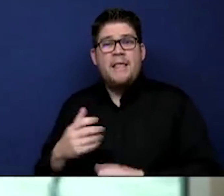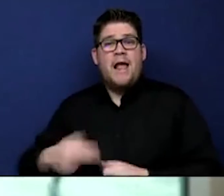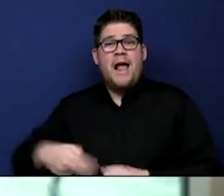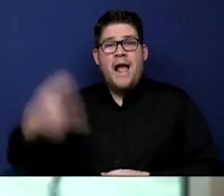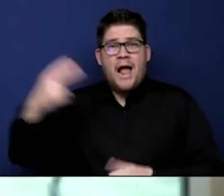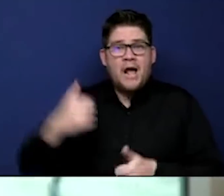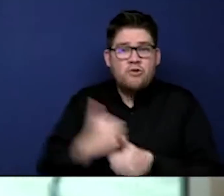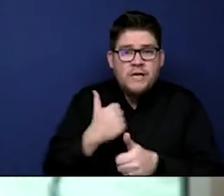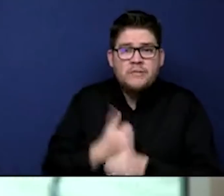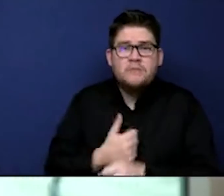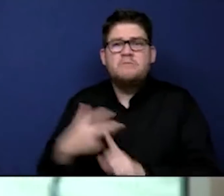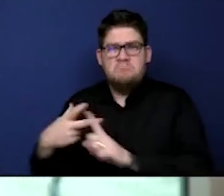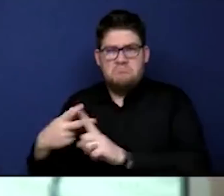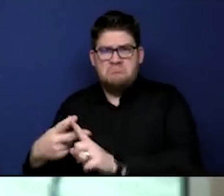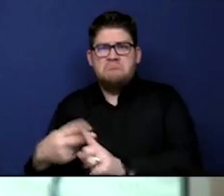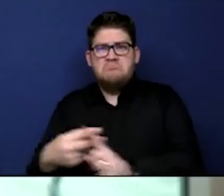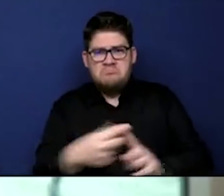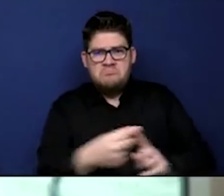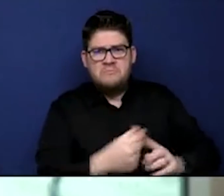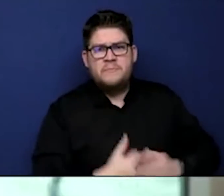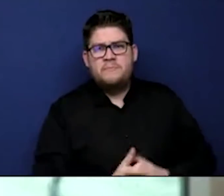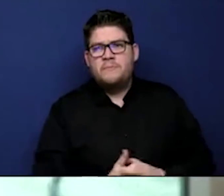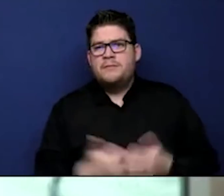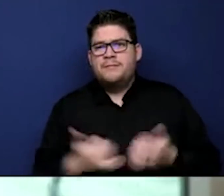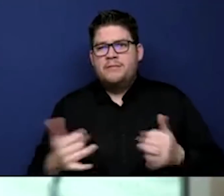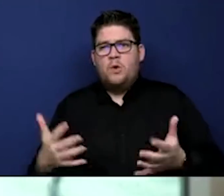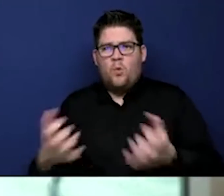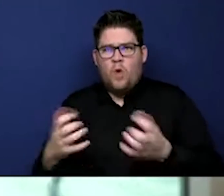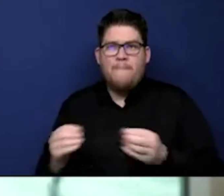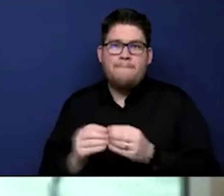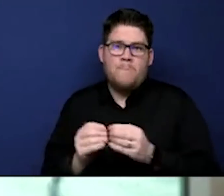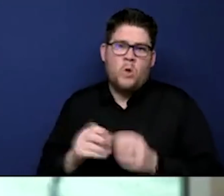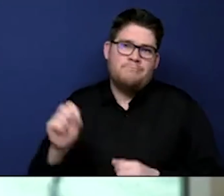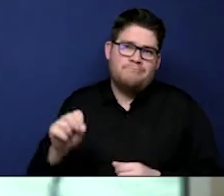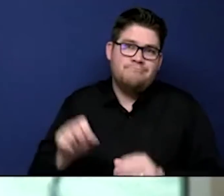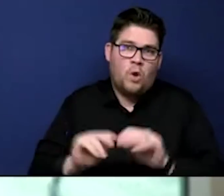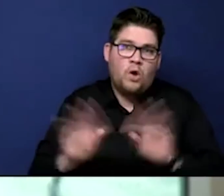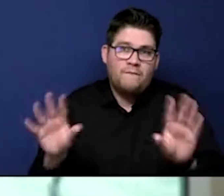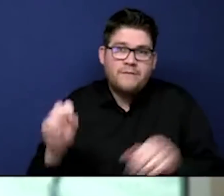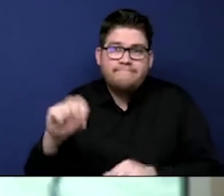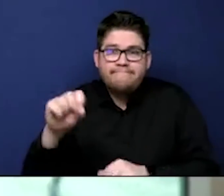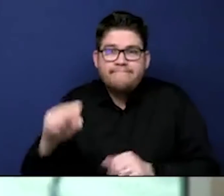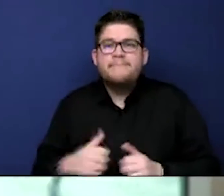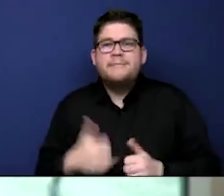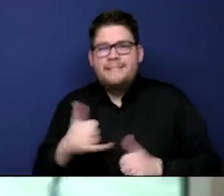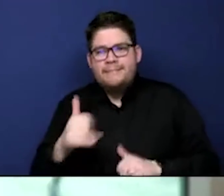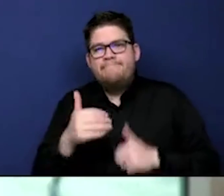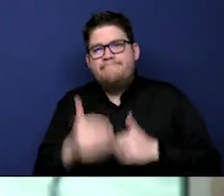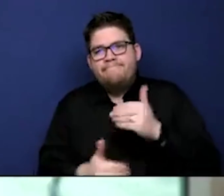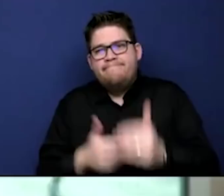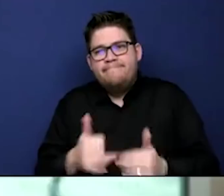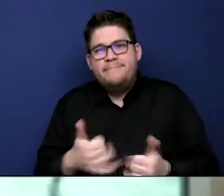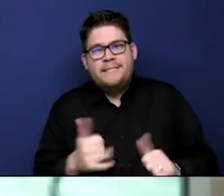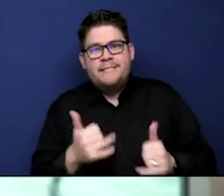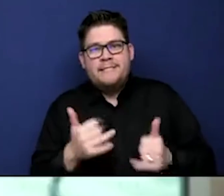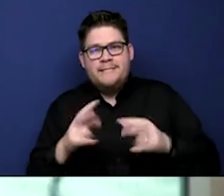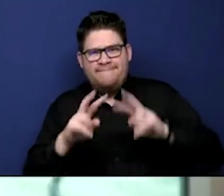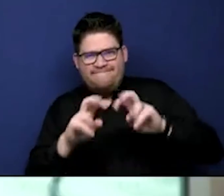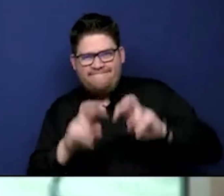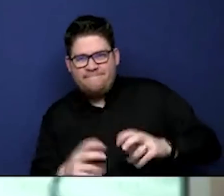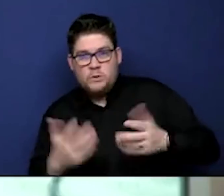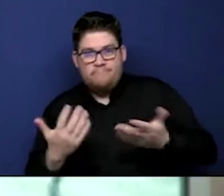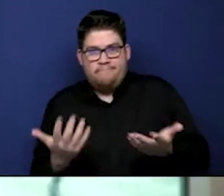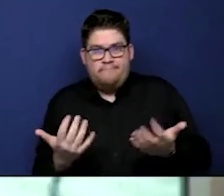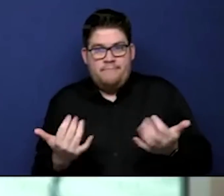getting some of the highest risk industries, but we're not where we want to be, obviously, and we're looking at how do